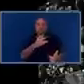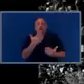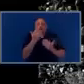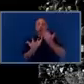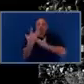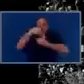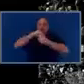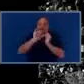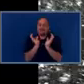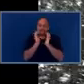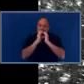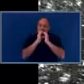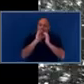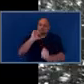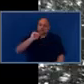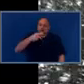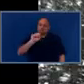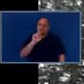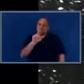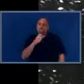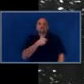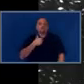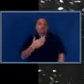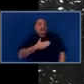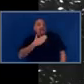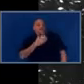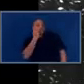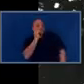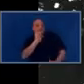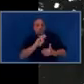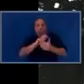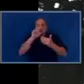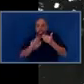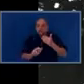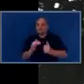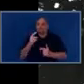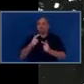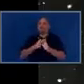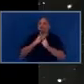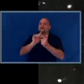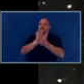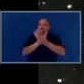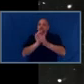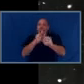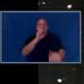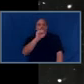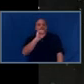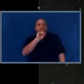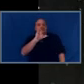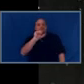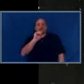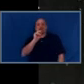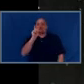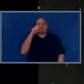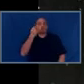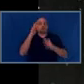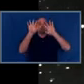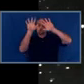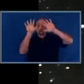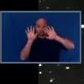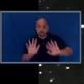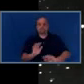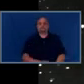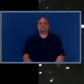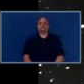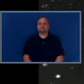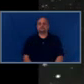So we are really happy to see this result, and the movie from SamCam is quite promising.